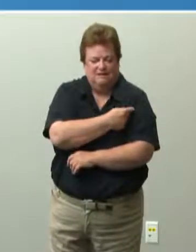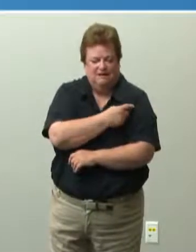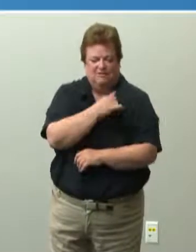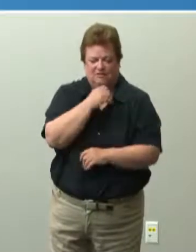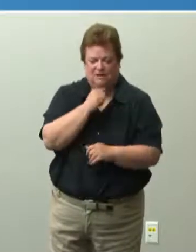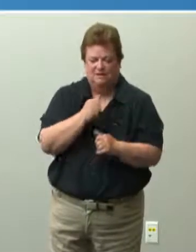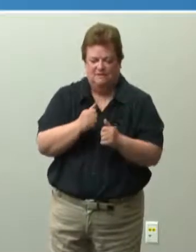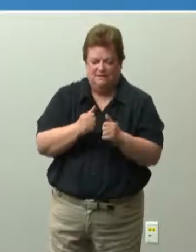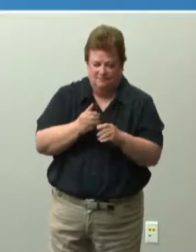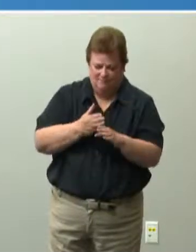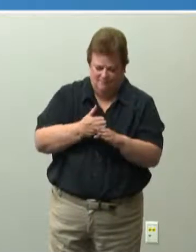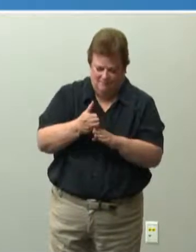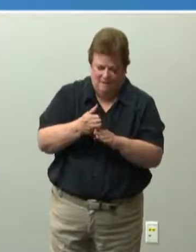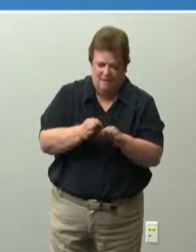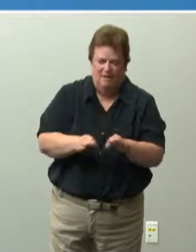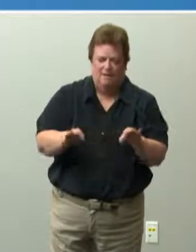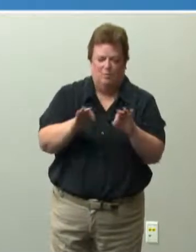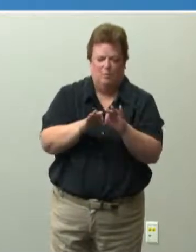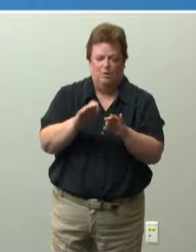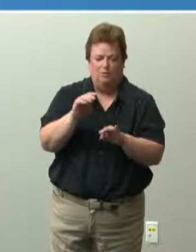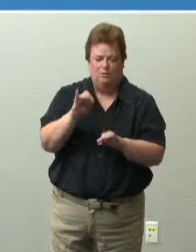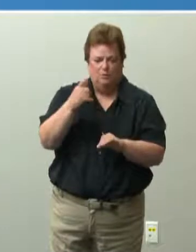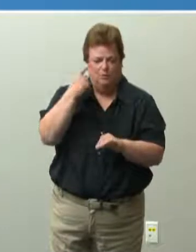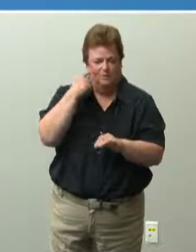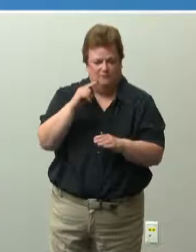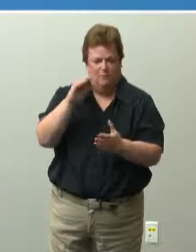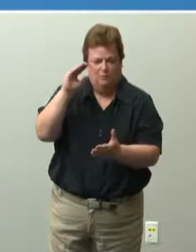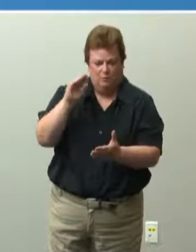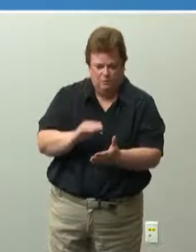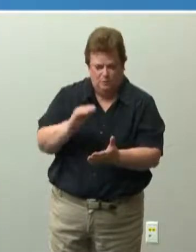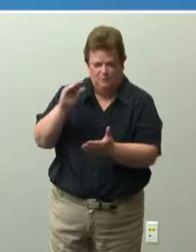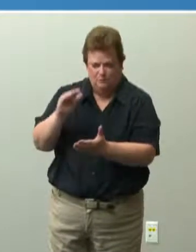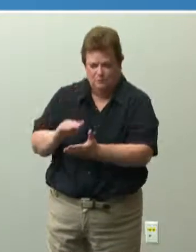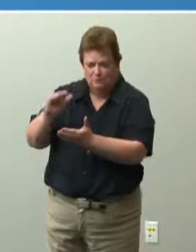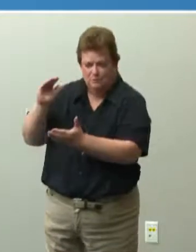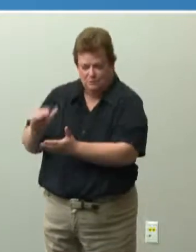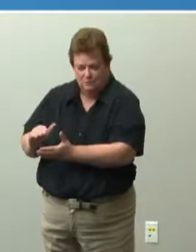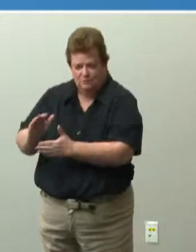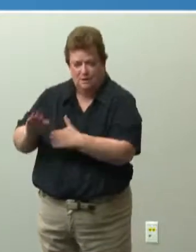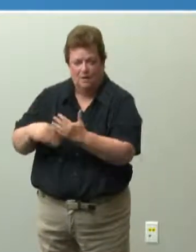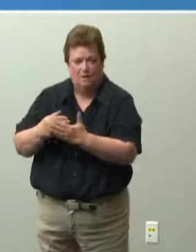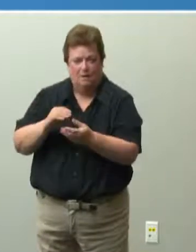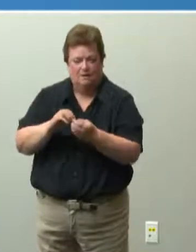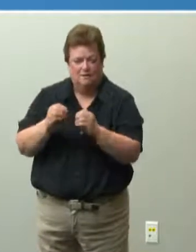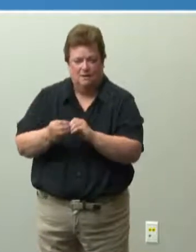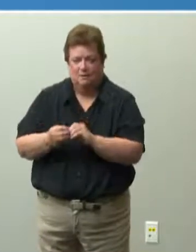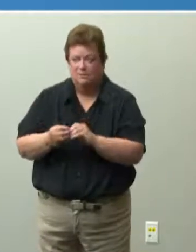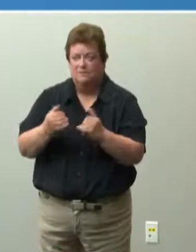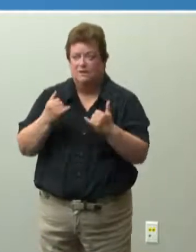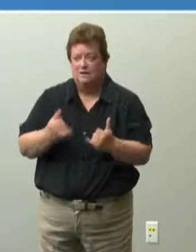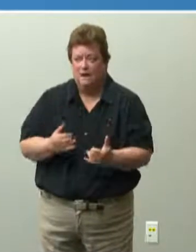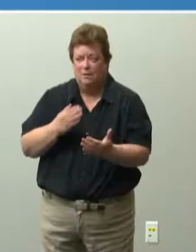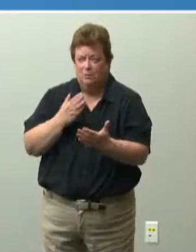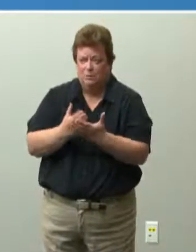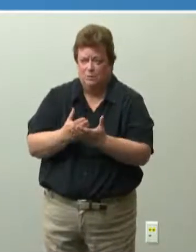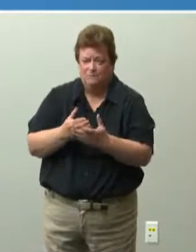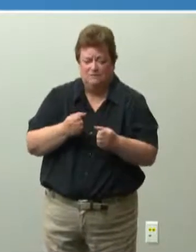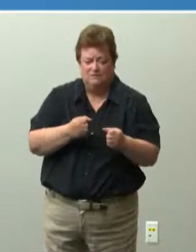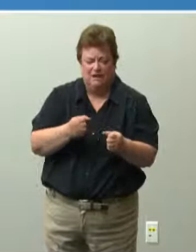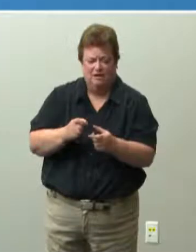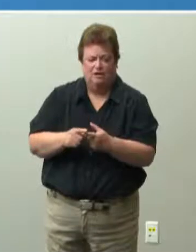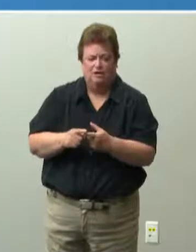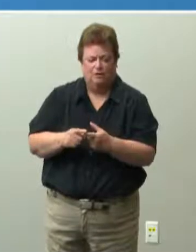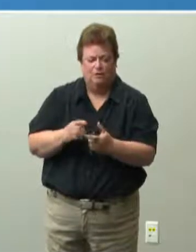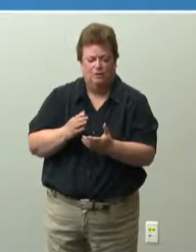tool to reduce cases, hospitalizations, and deaths. But masks are also a proven strategy to reduce the risk